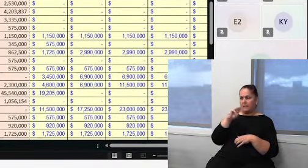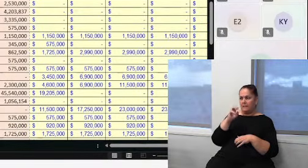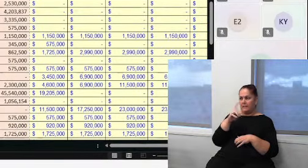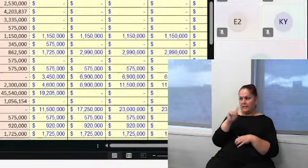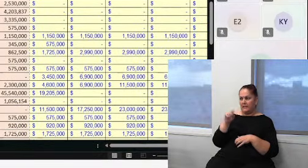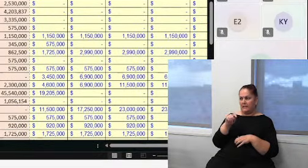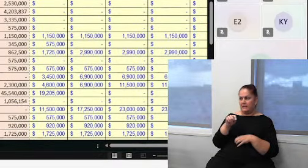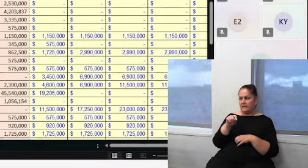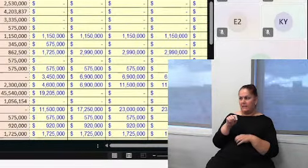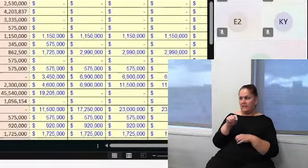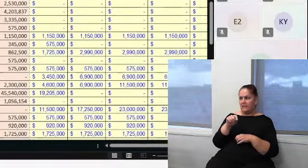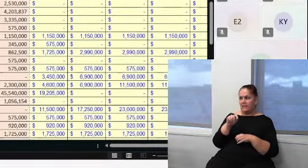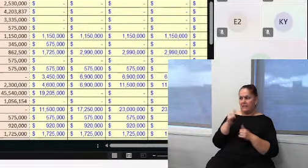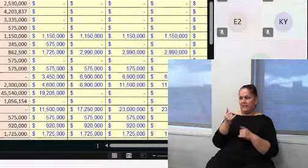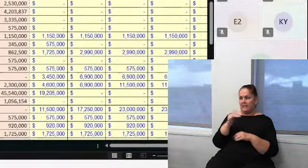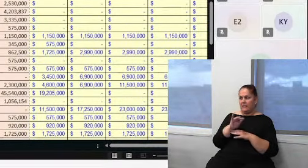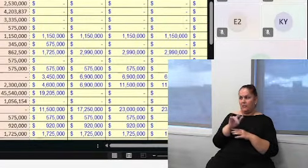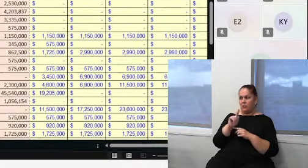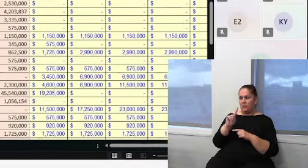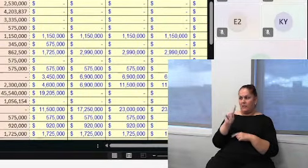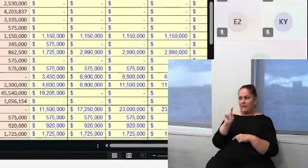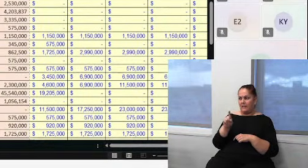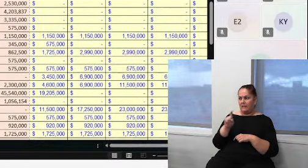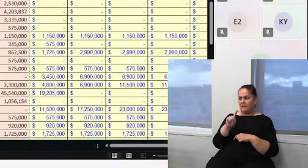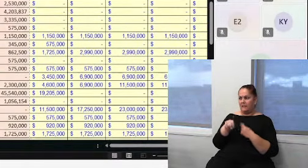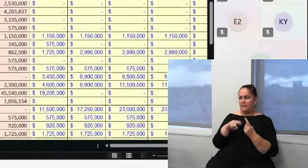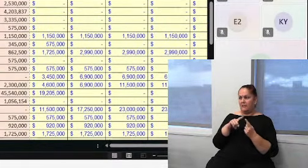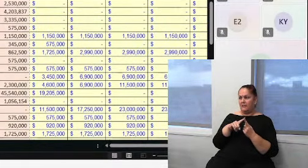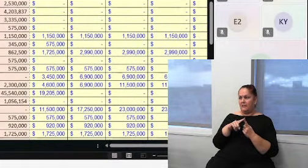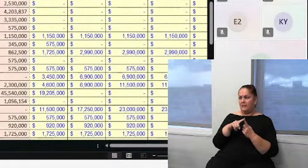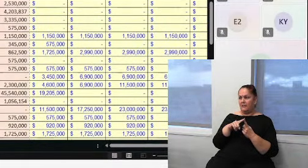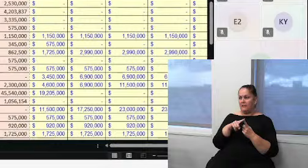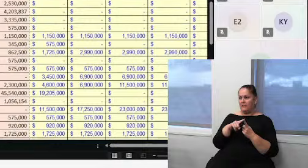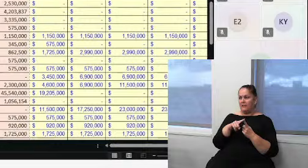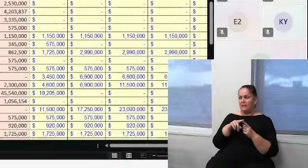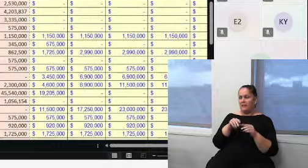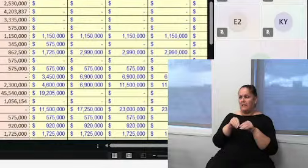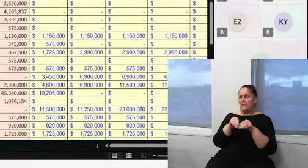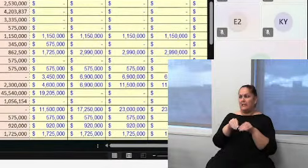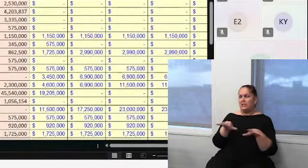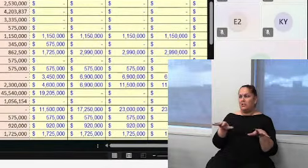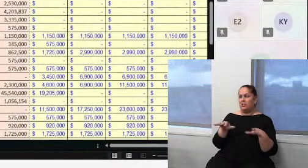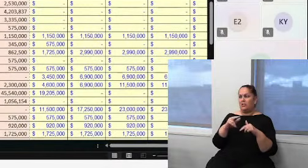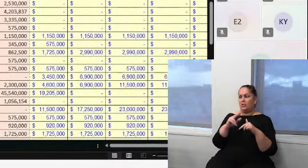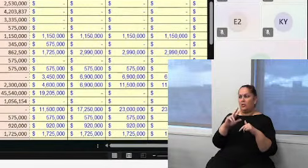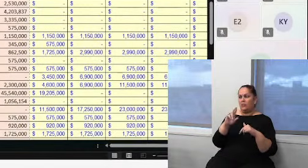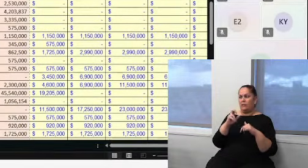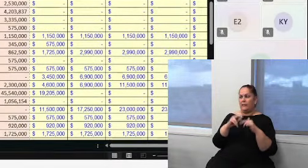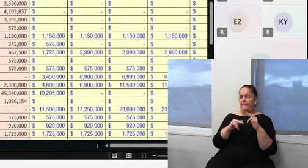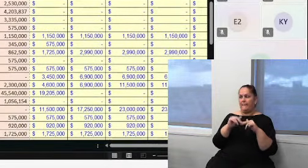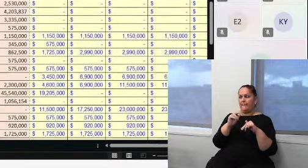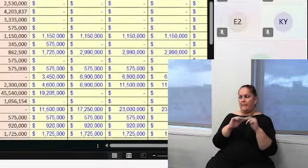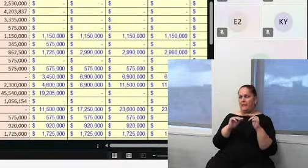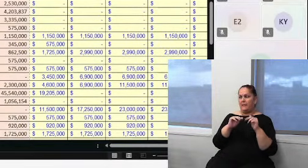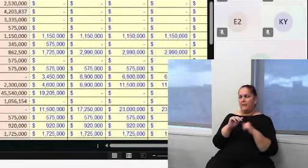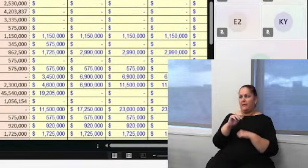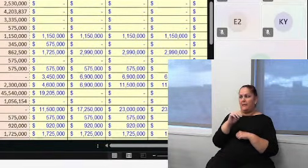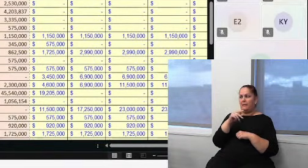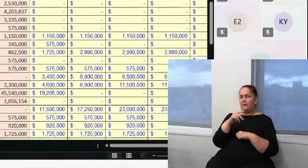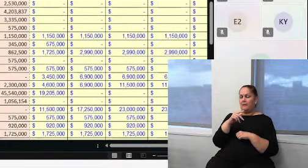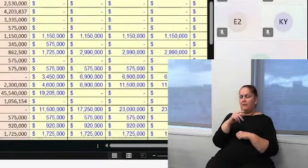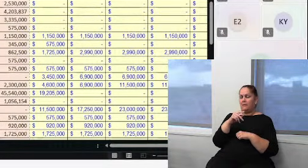Mr. Melendez, earlier this afternoon, you were asked about the distribution rebuild